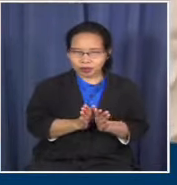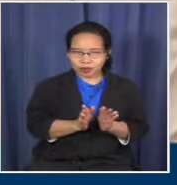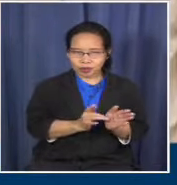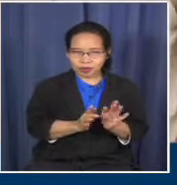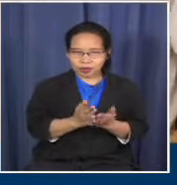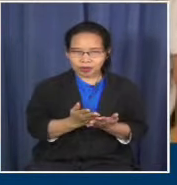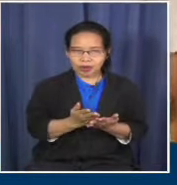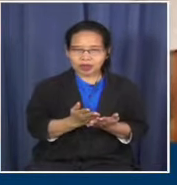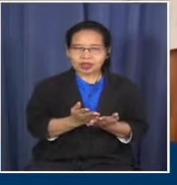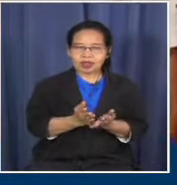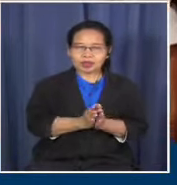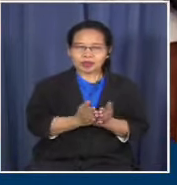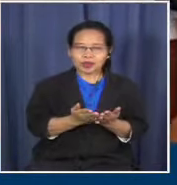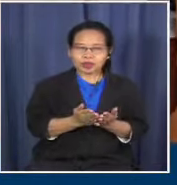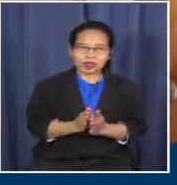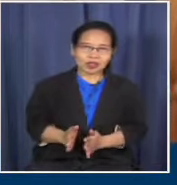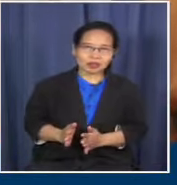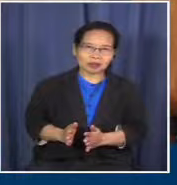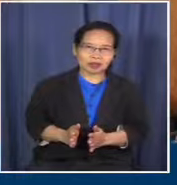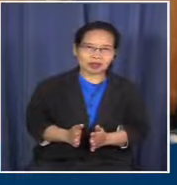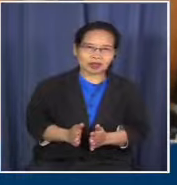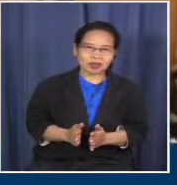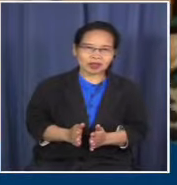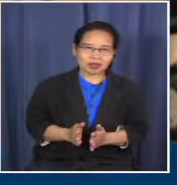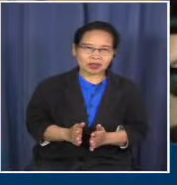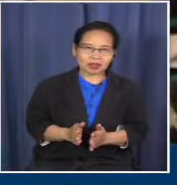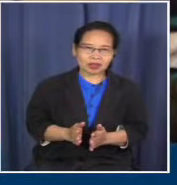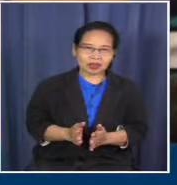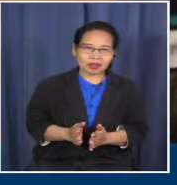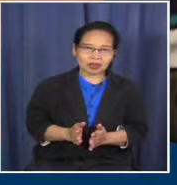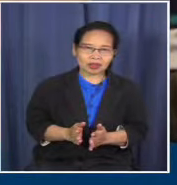atheists have a term for the Bible.